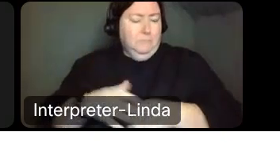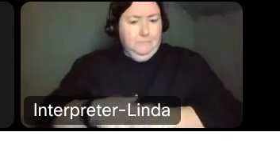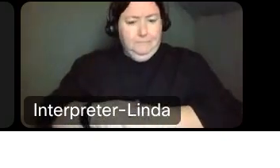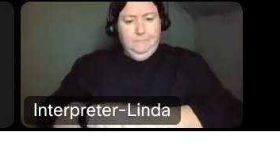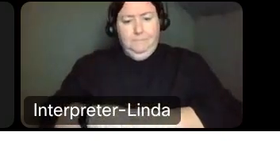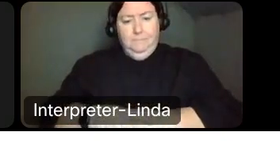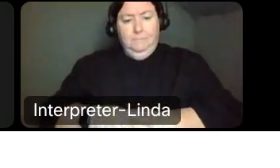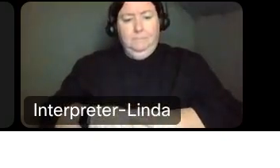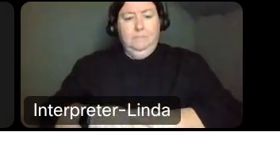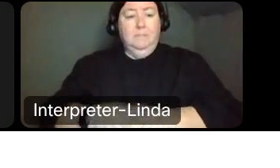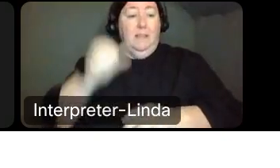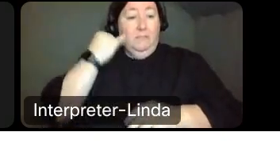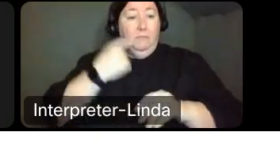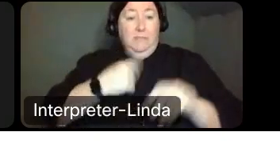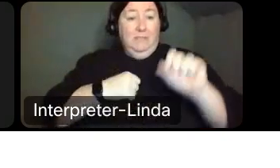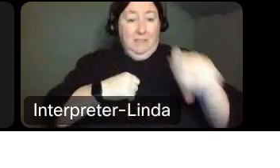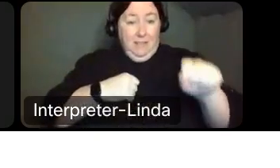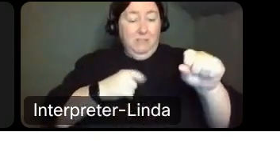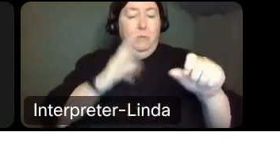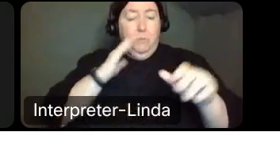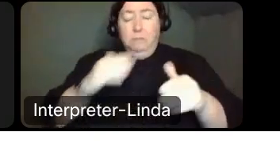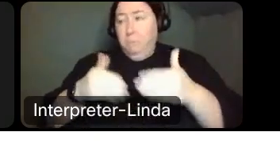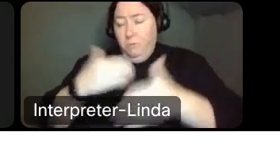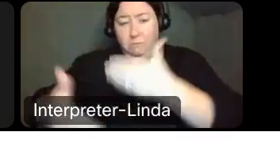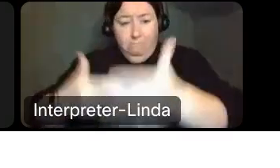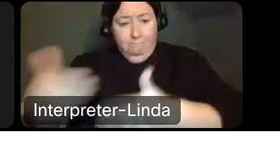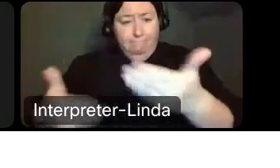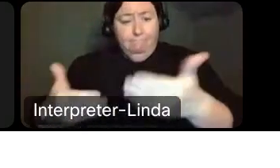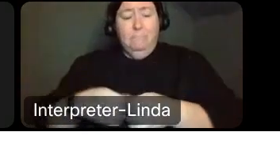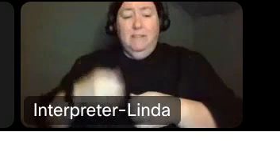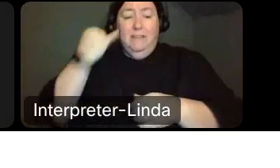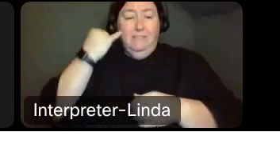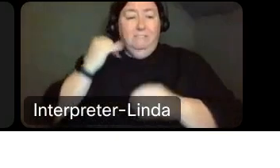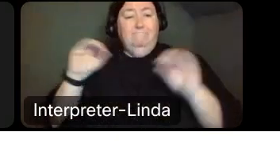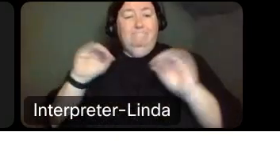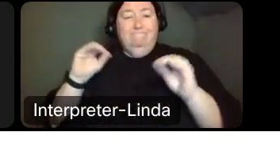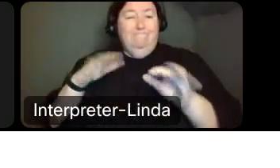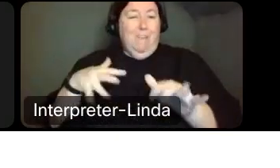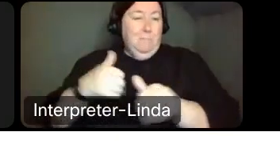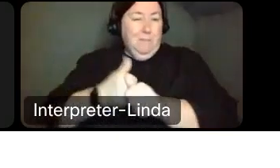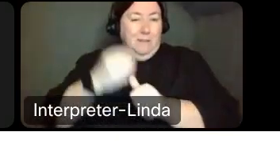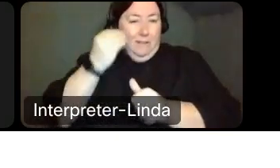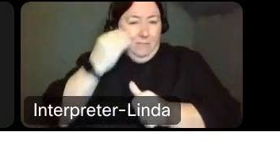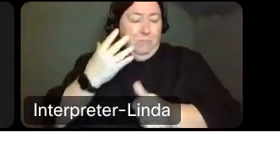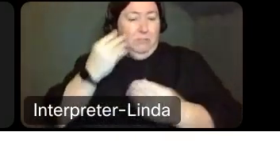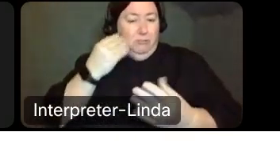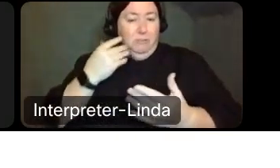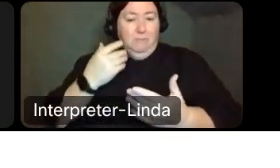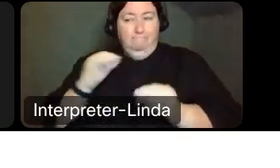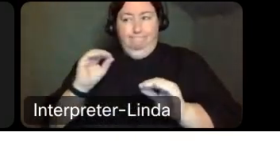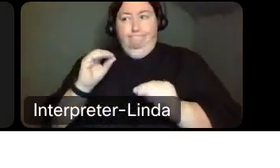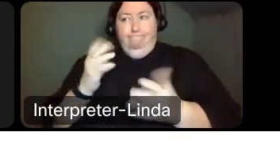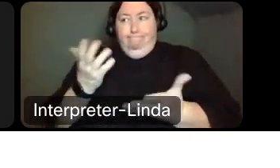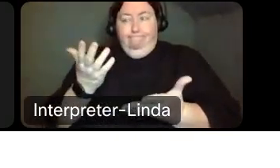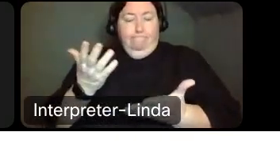as it would for any other student. But if you do not have any information, any updated information, anything that you can report or share about